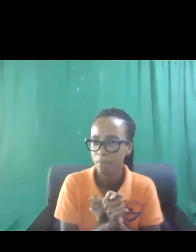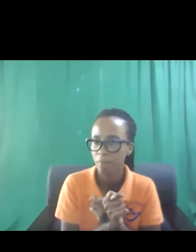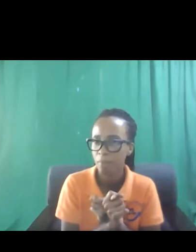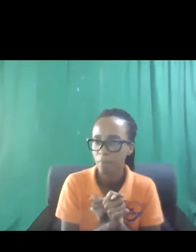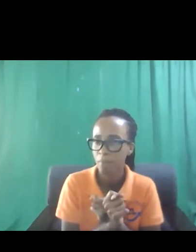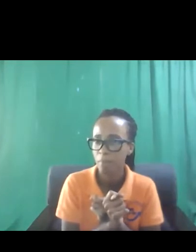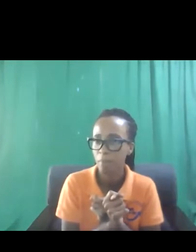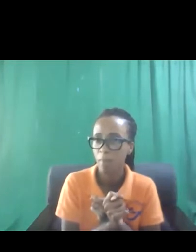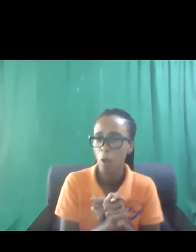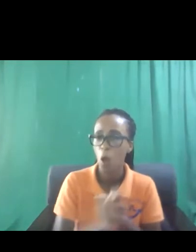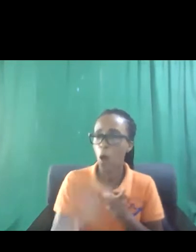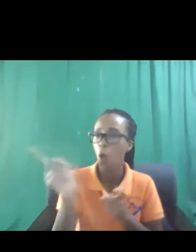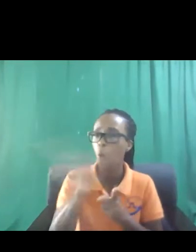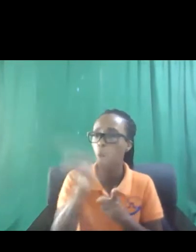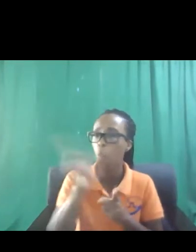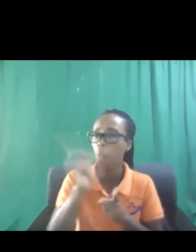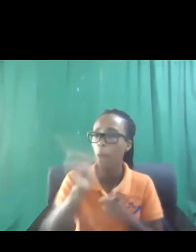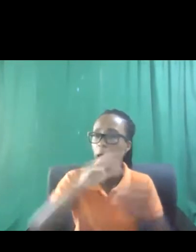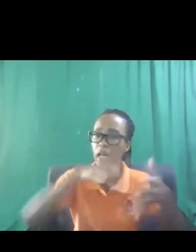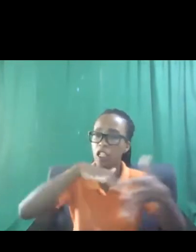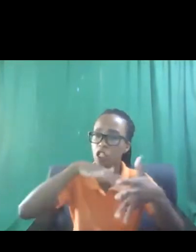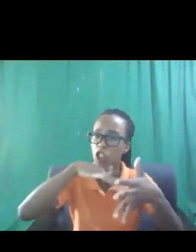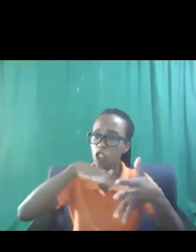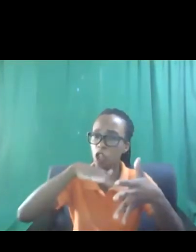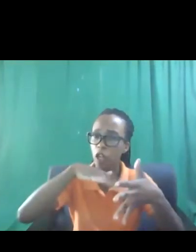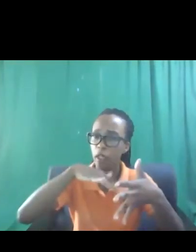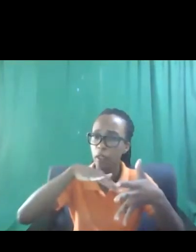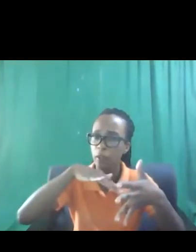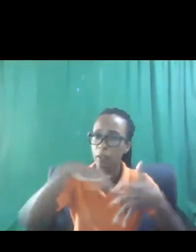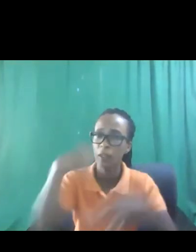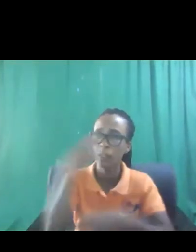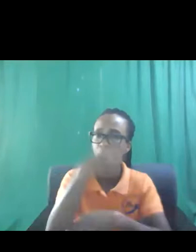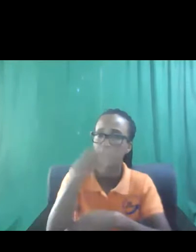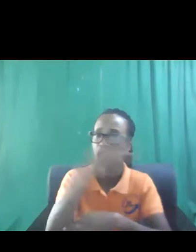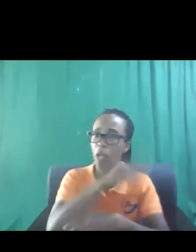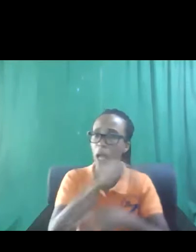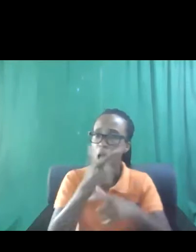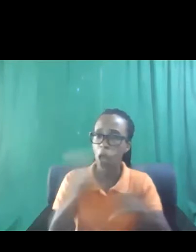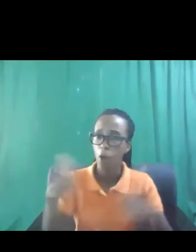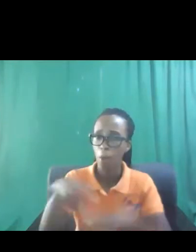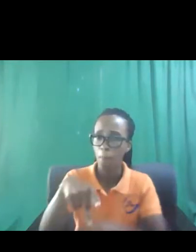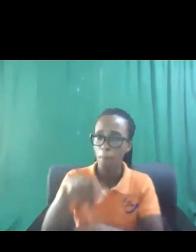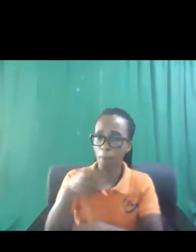all of your SLP training here in Trinidad? I did not.